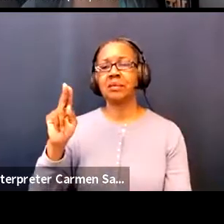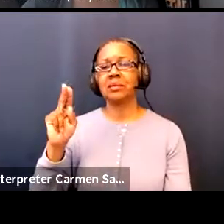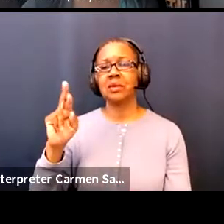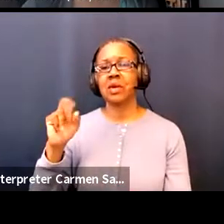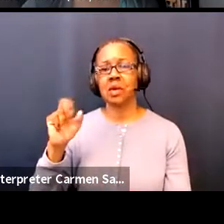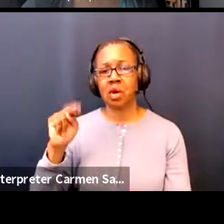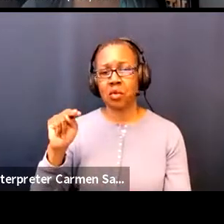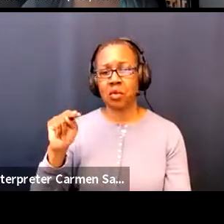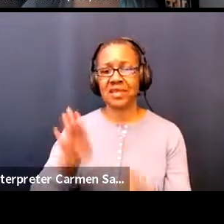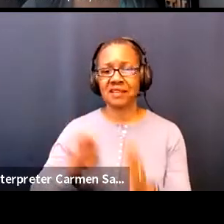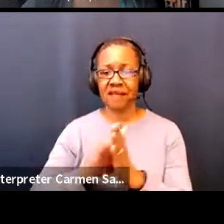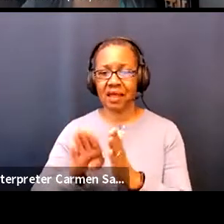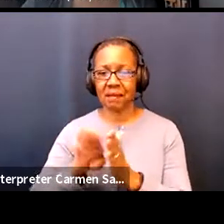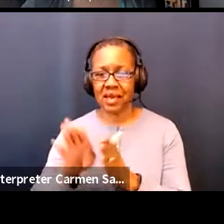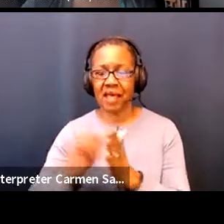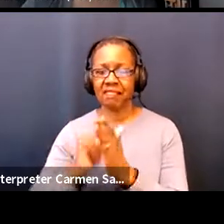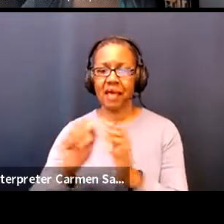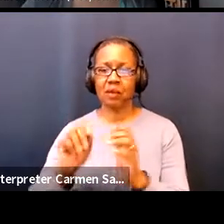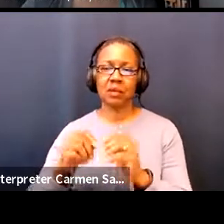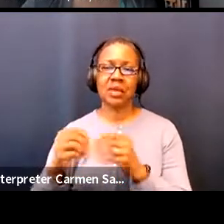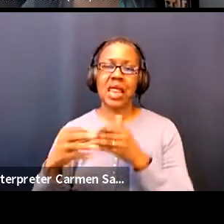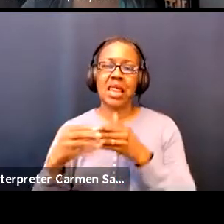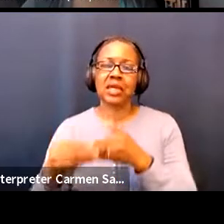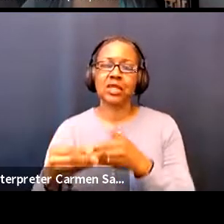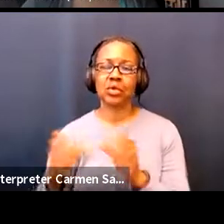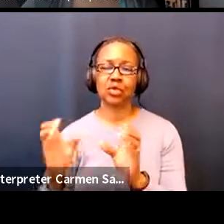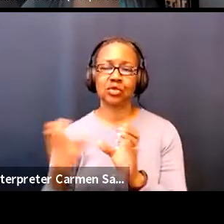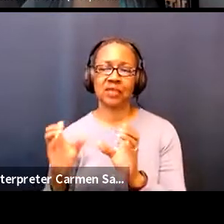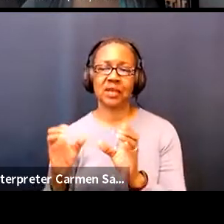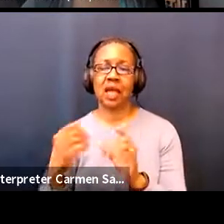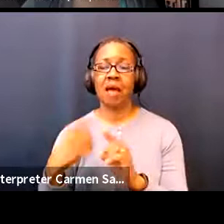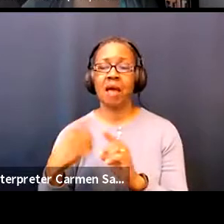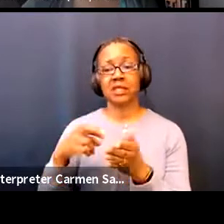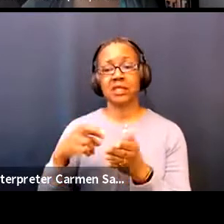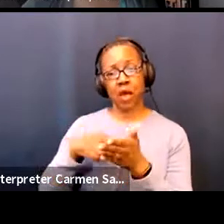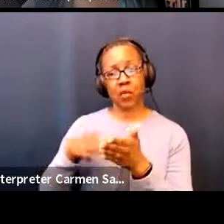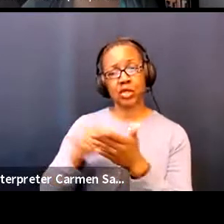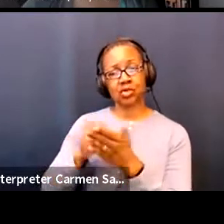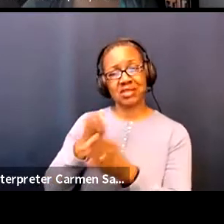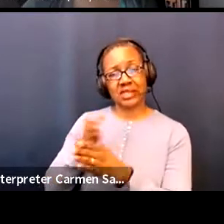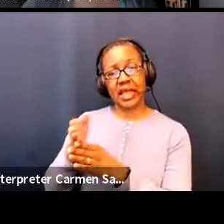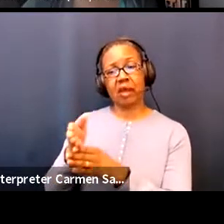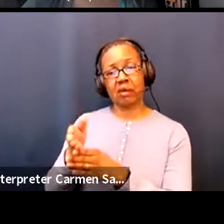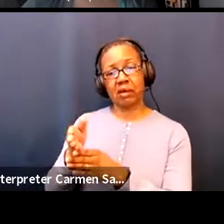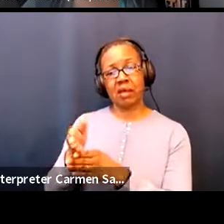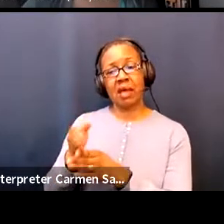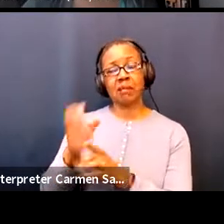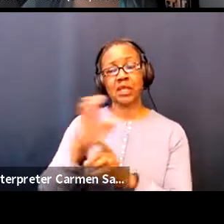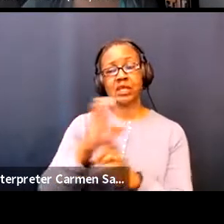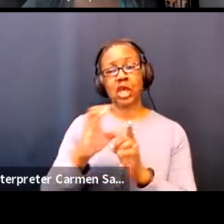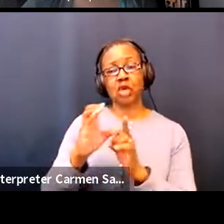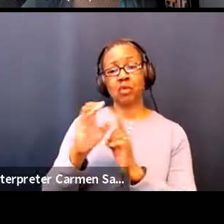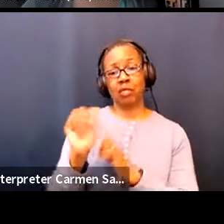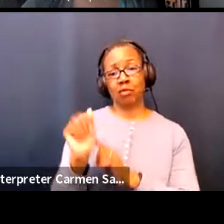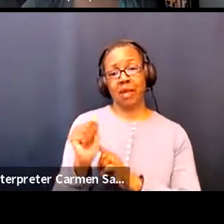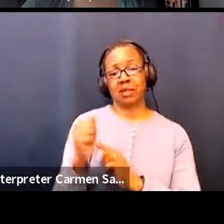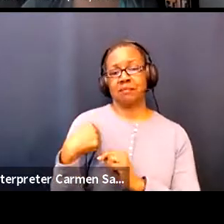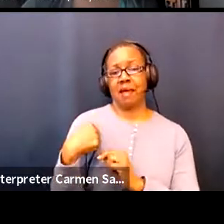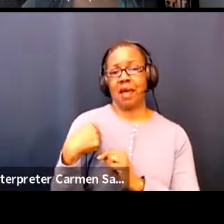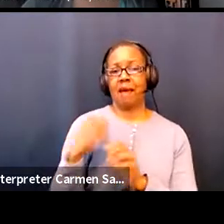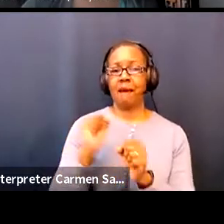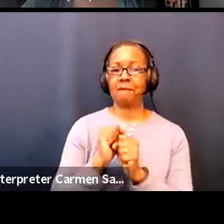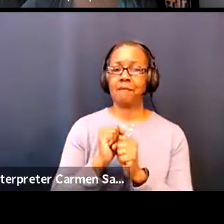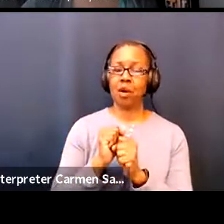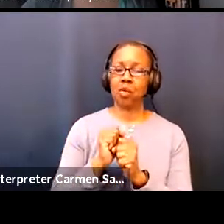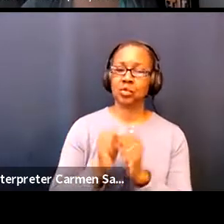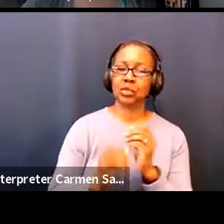certificate program in sustainable urban food systems, and do research in this area. As a cultural anthropologist, my main work is around